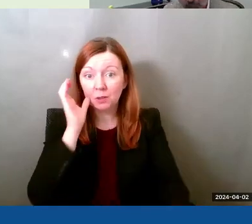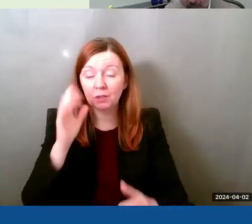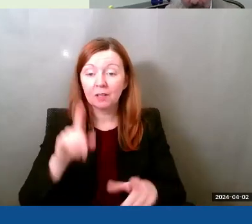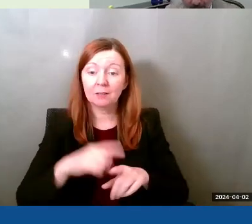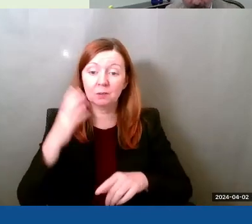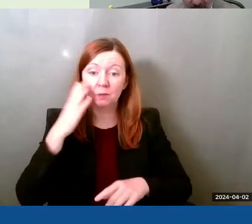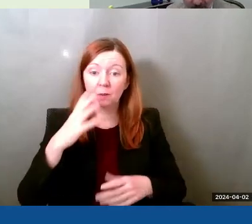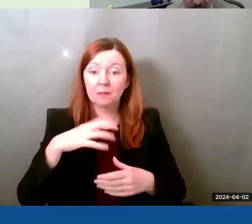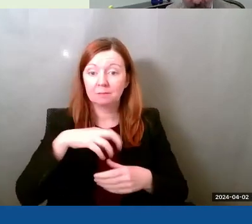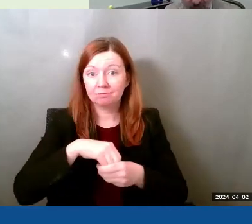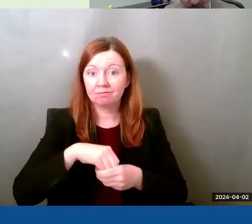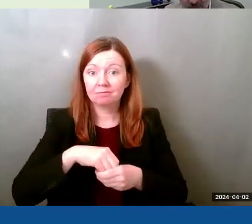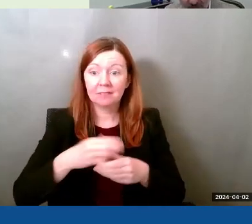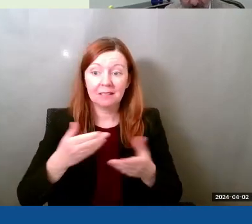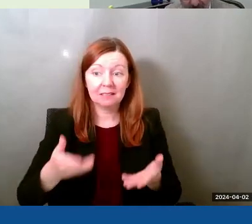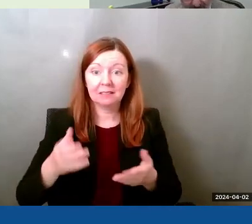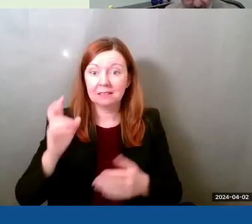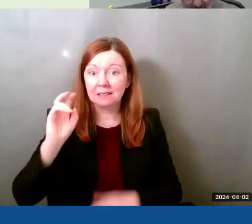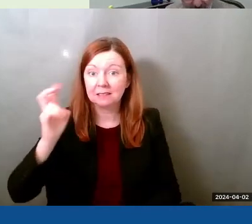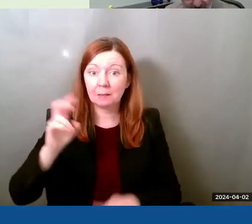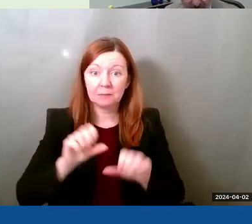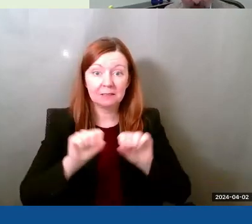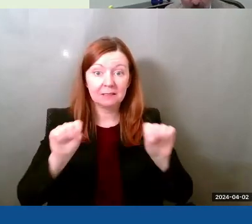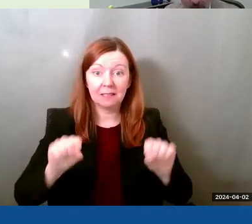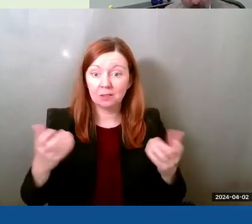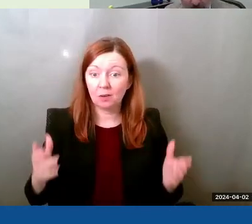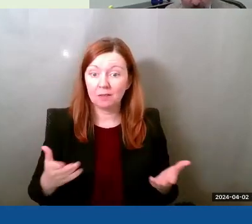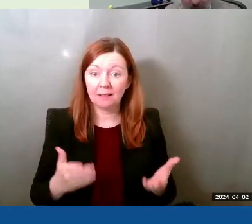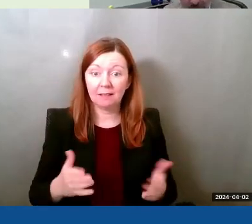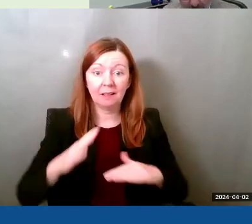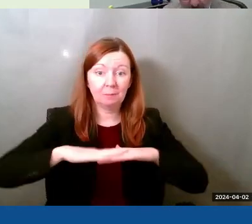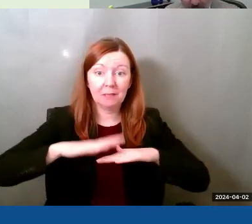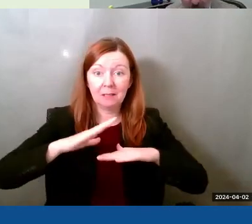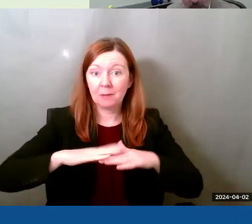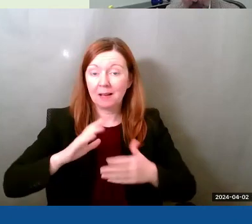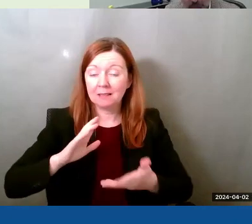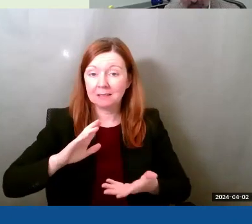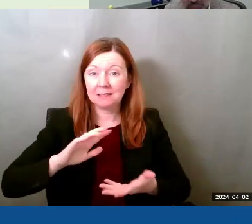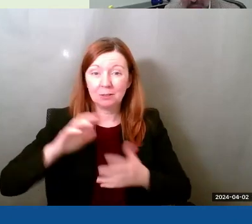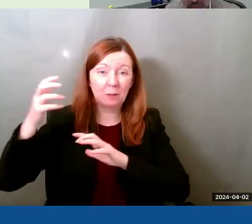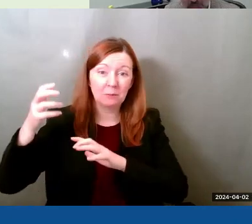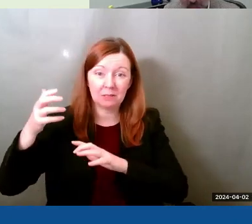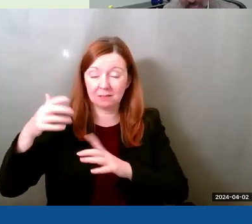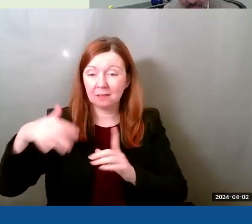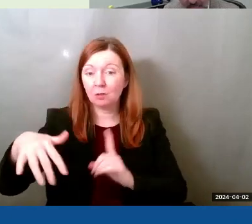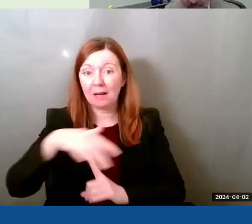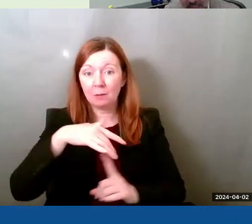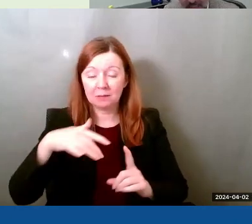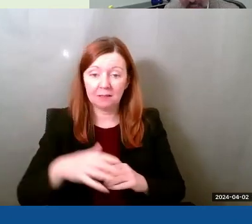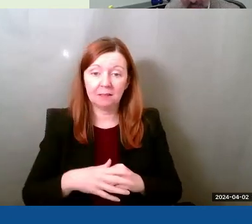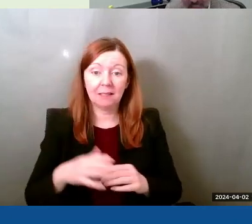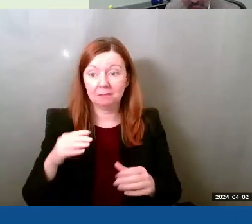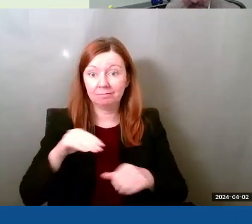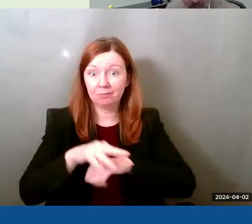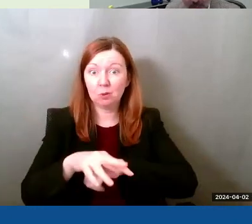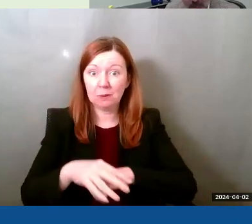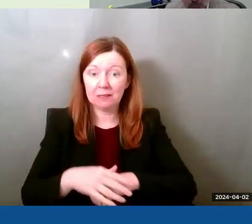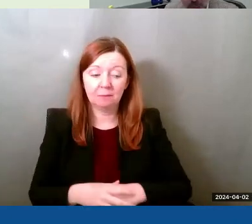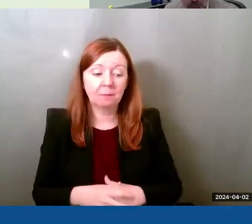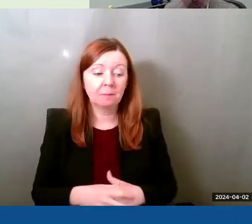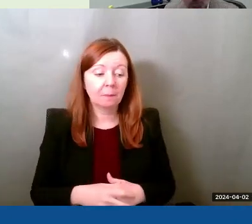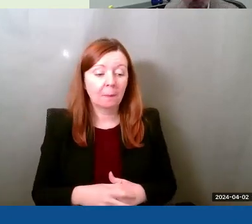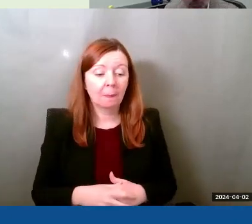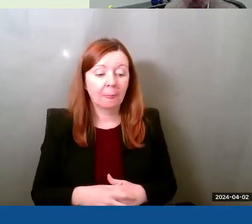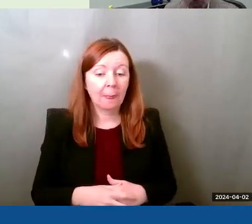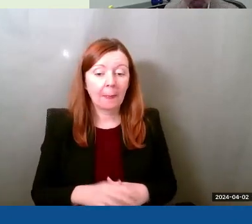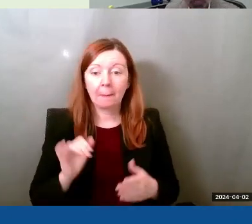it's preserving the existing SEPTA station and minimize the disruption around it and to it.